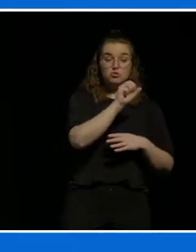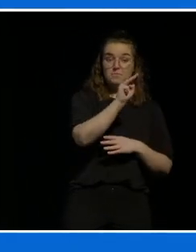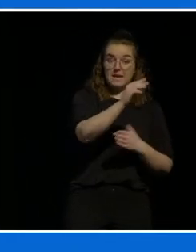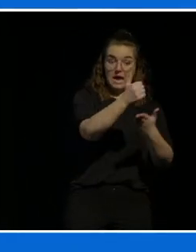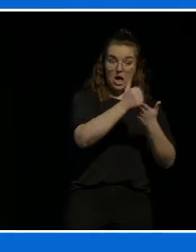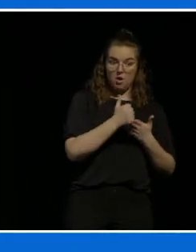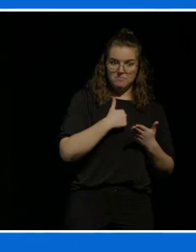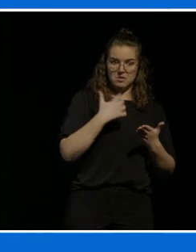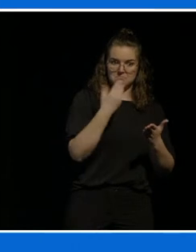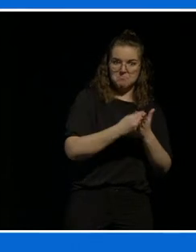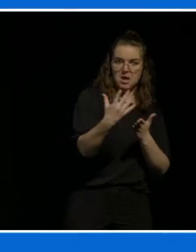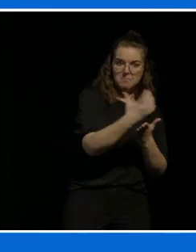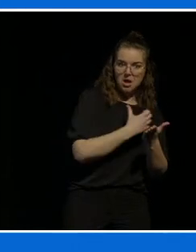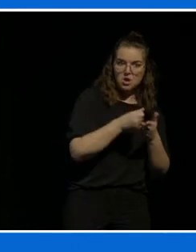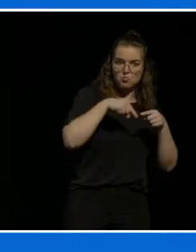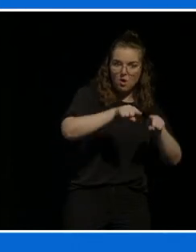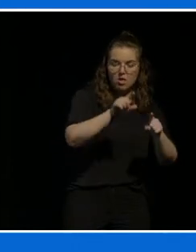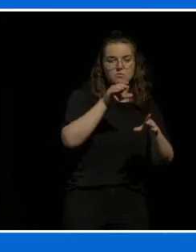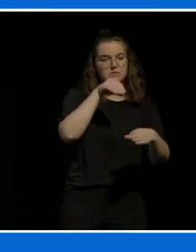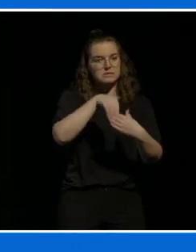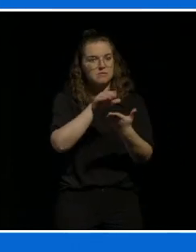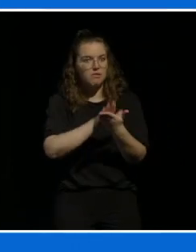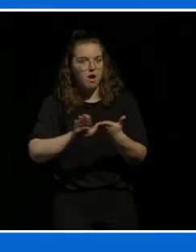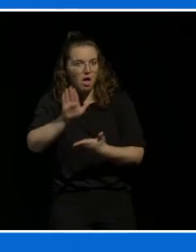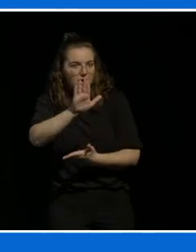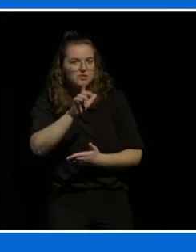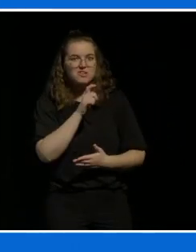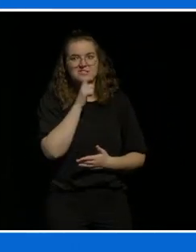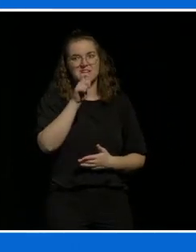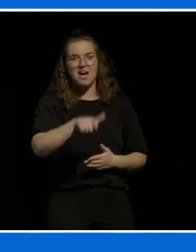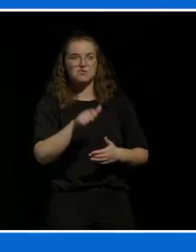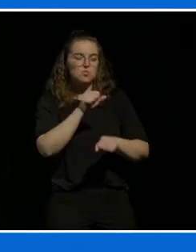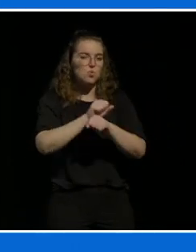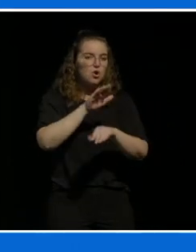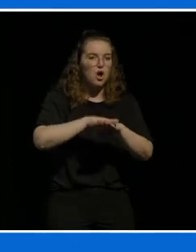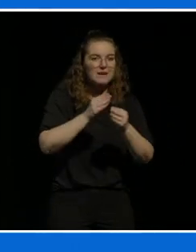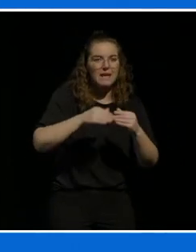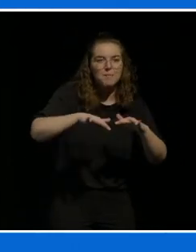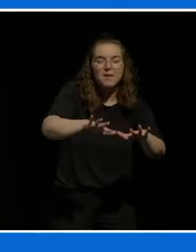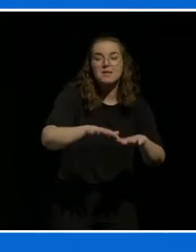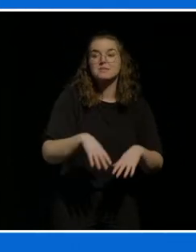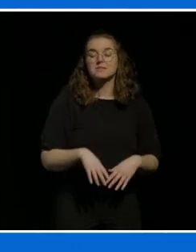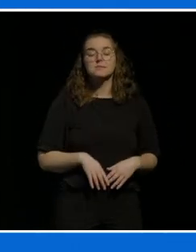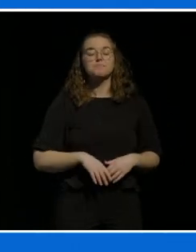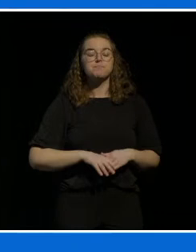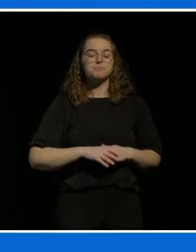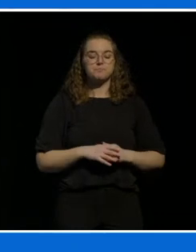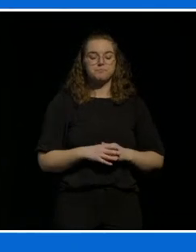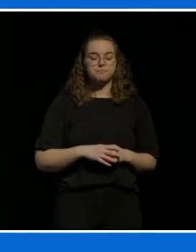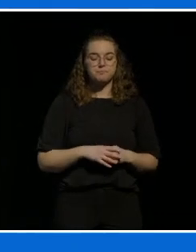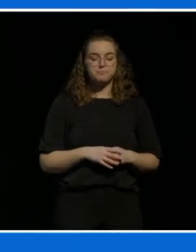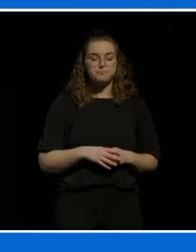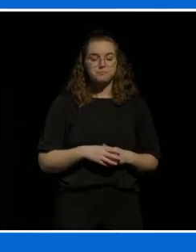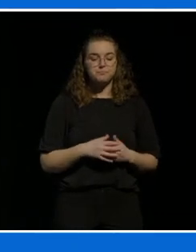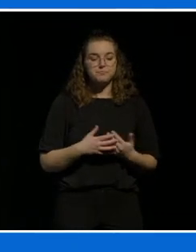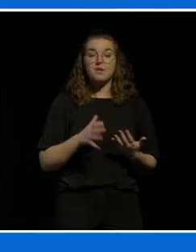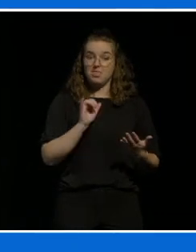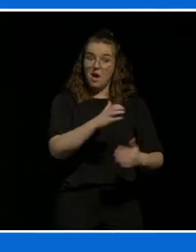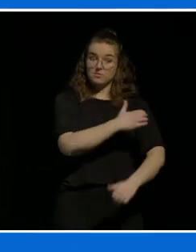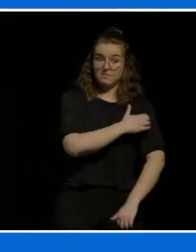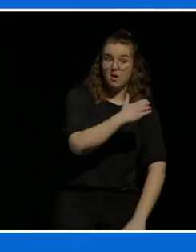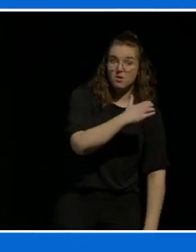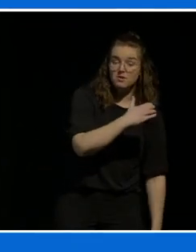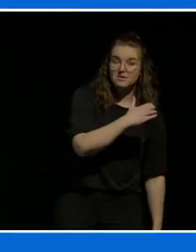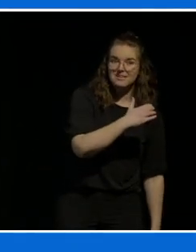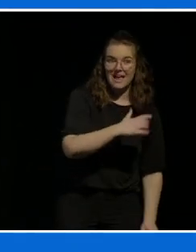to make money as a college student so I didn't have to get another job on campus, and it gave me a personal position in the world. That was the power of it.